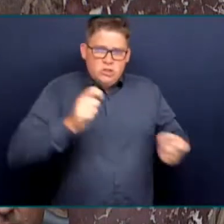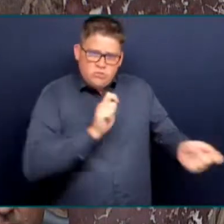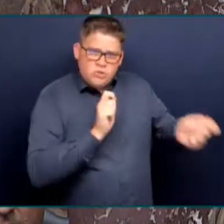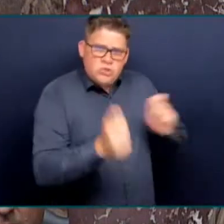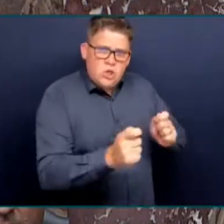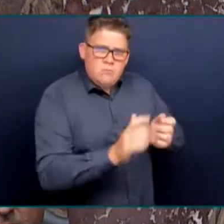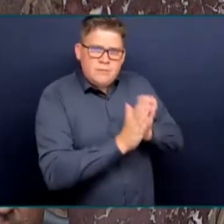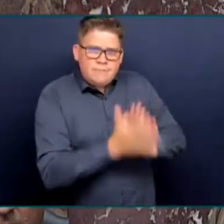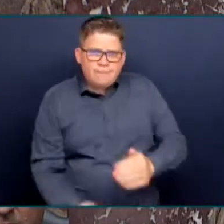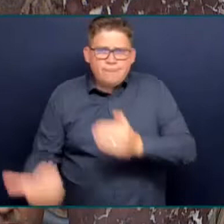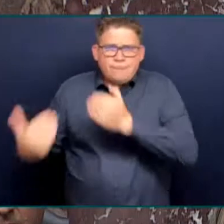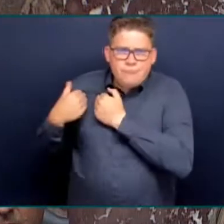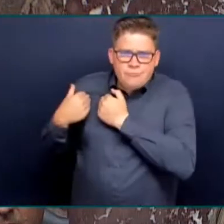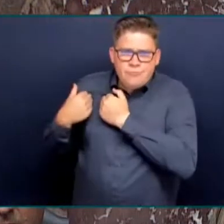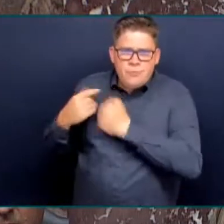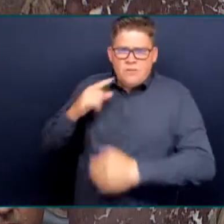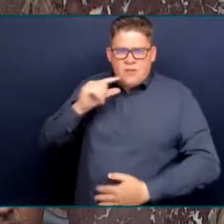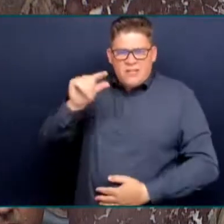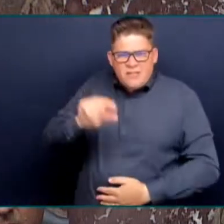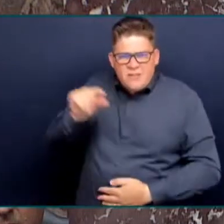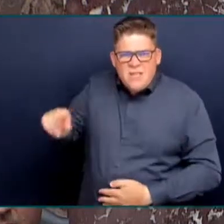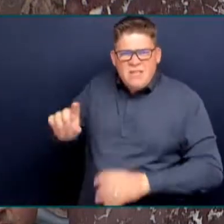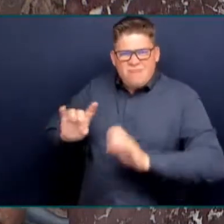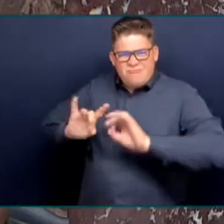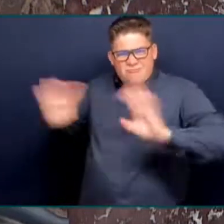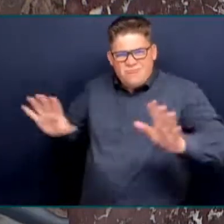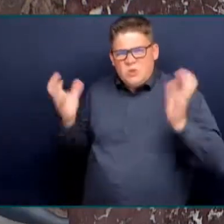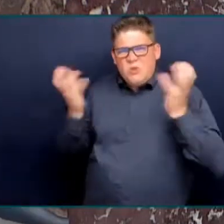of failure, and resign?